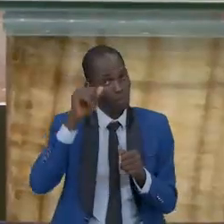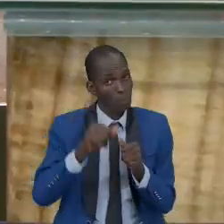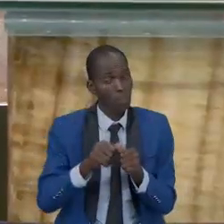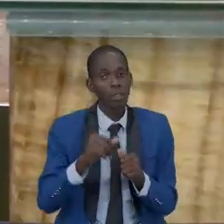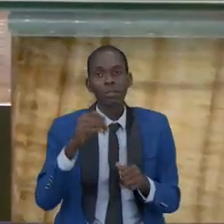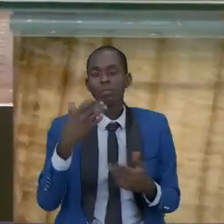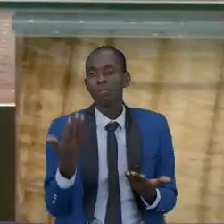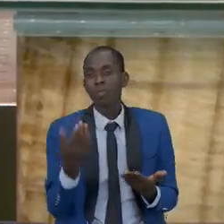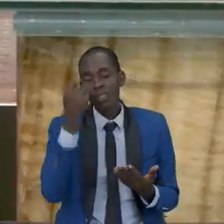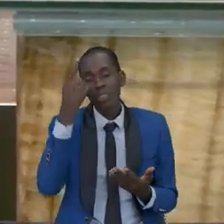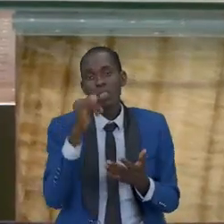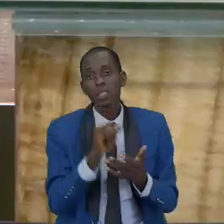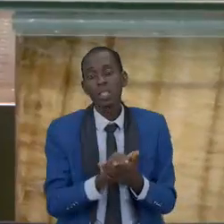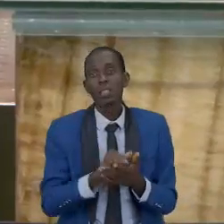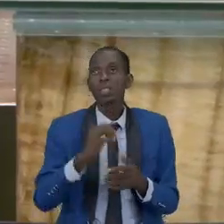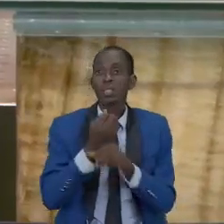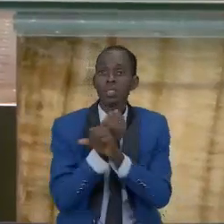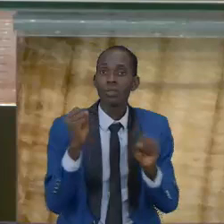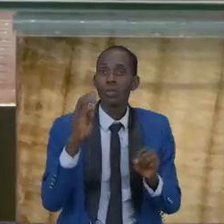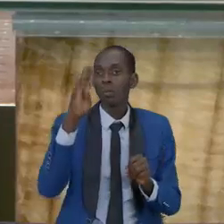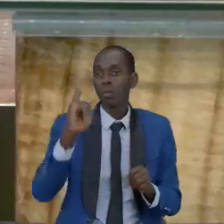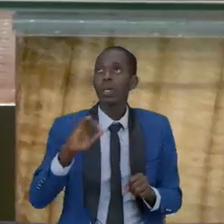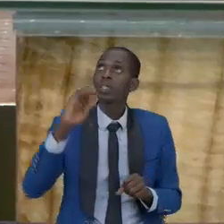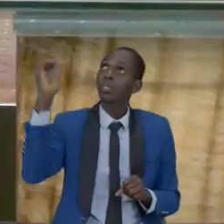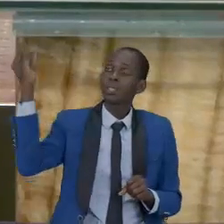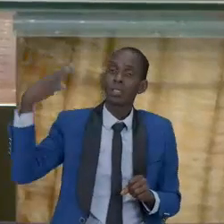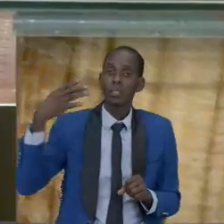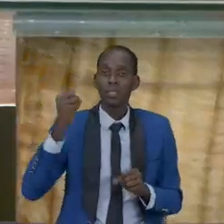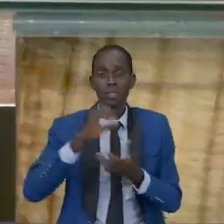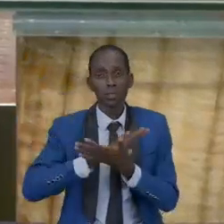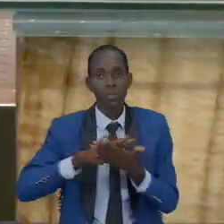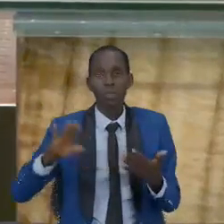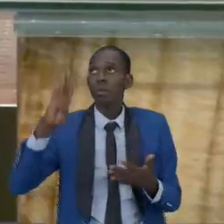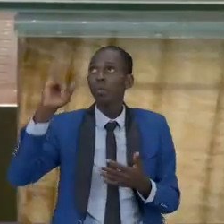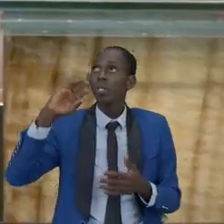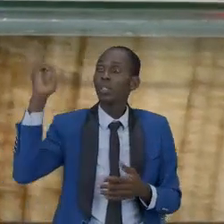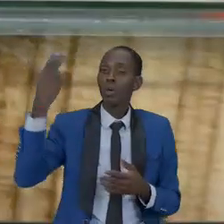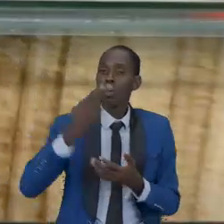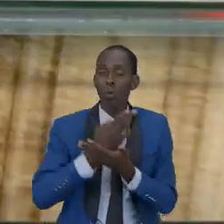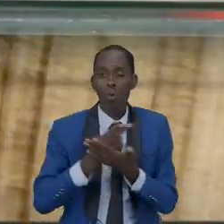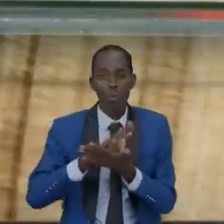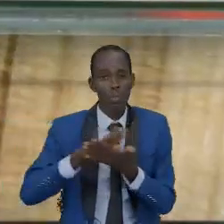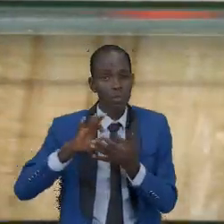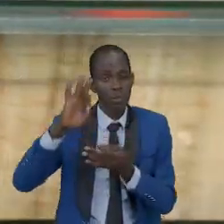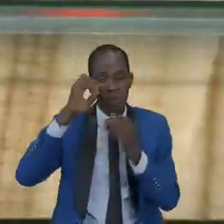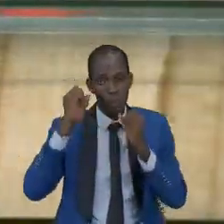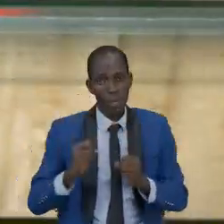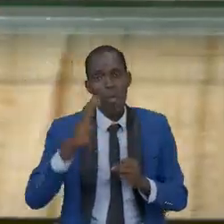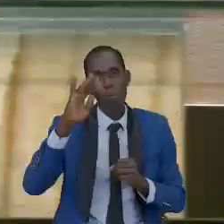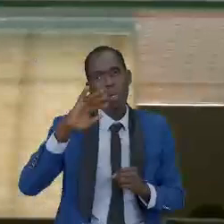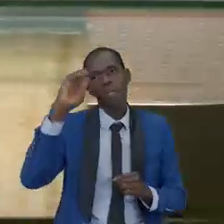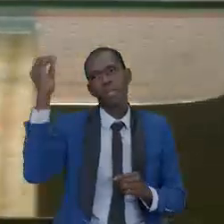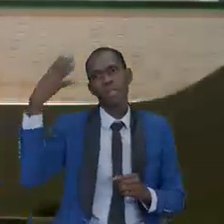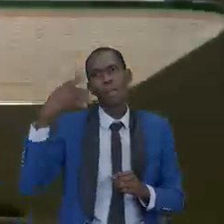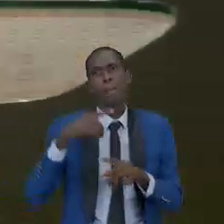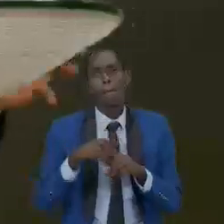grace. Sanctification by grace. Holy Ghost power by grace. But he had